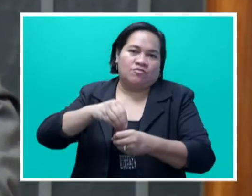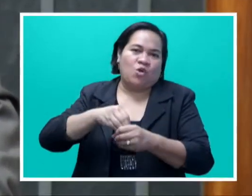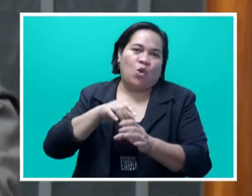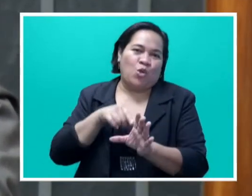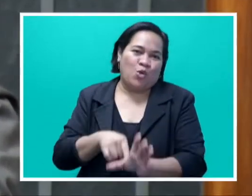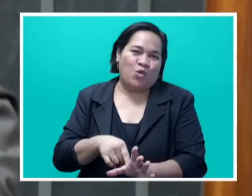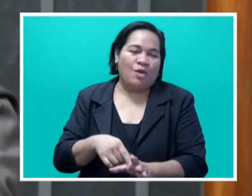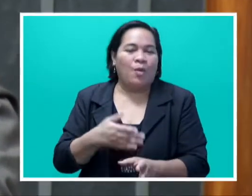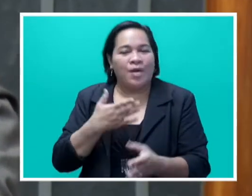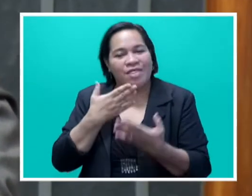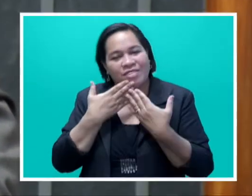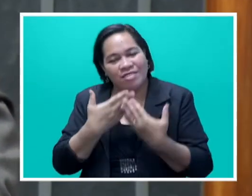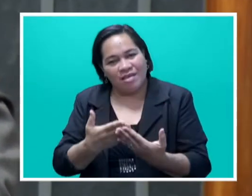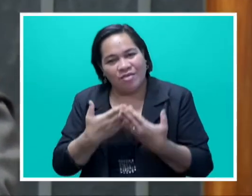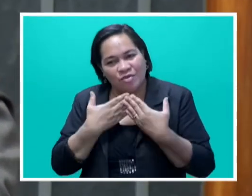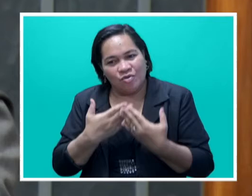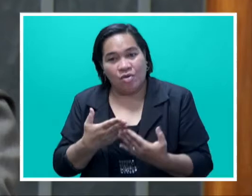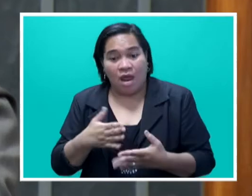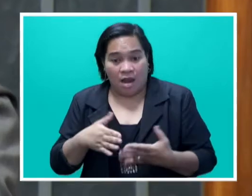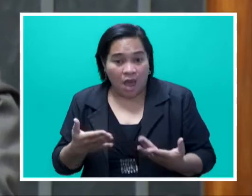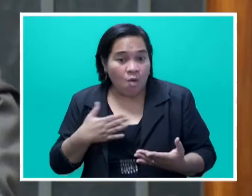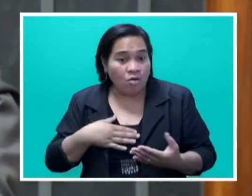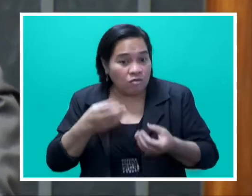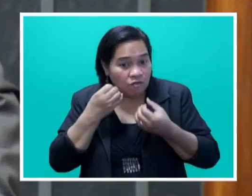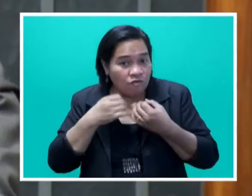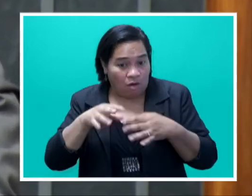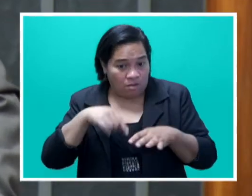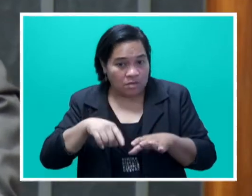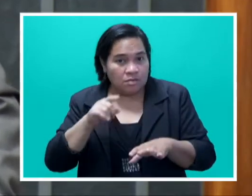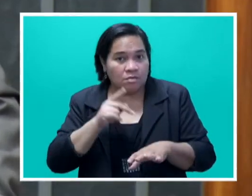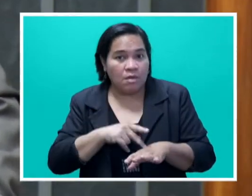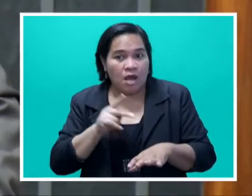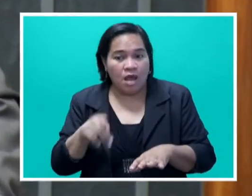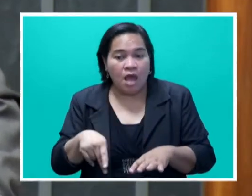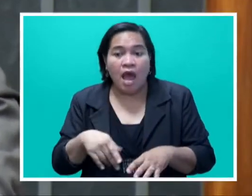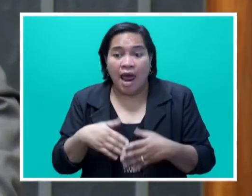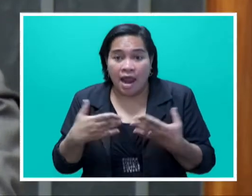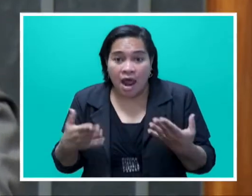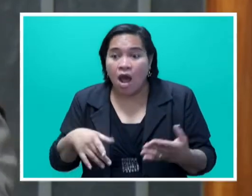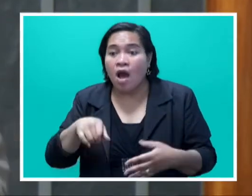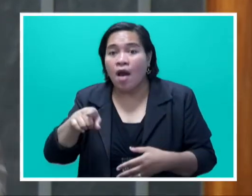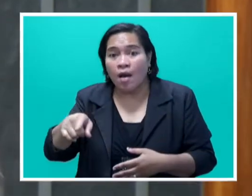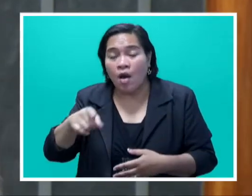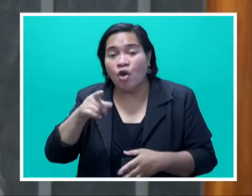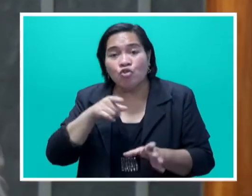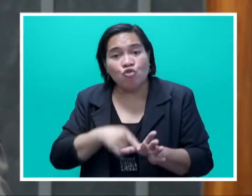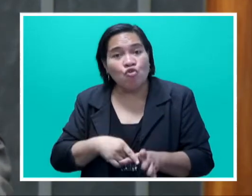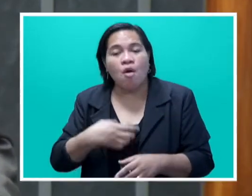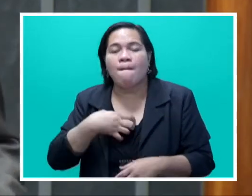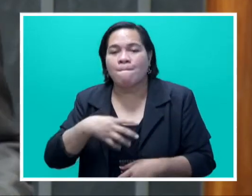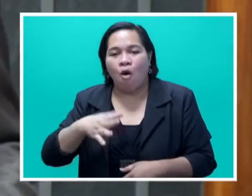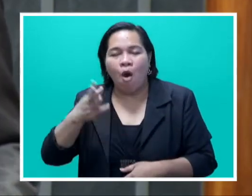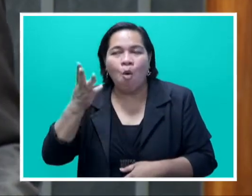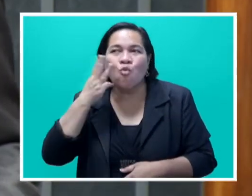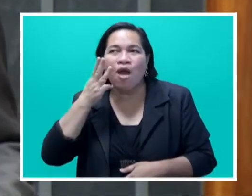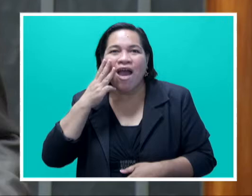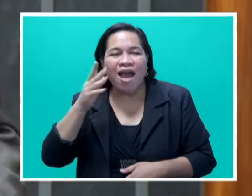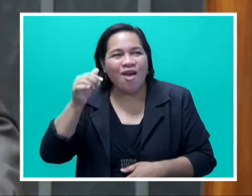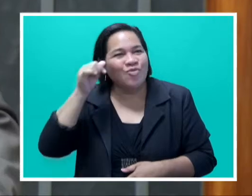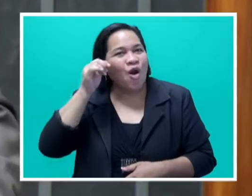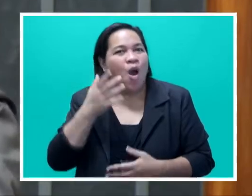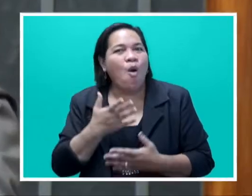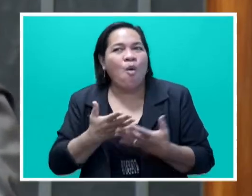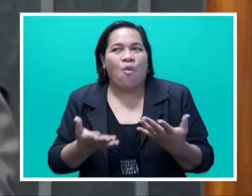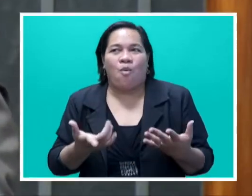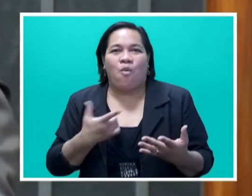must inform this Parliament that our youths are more aware of and proactive as a result of climate change